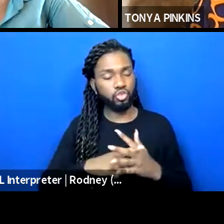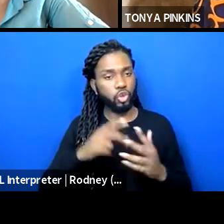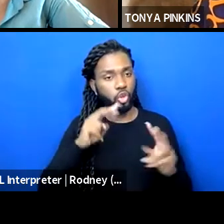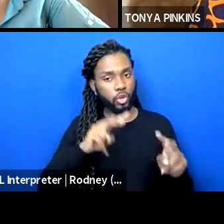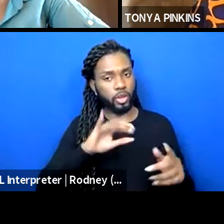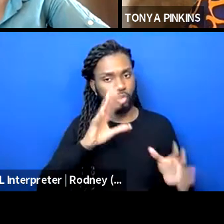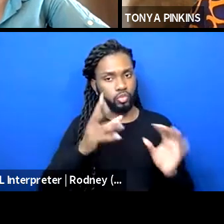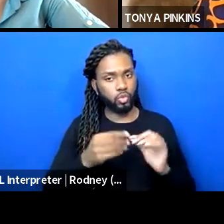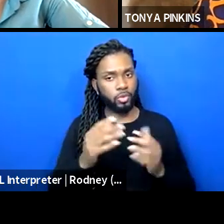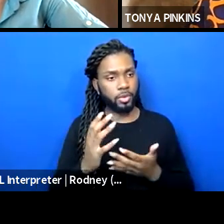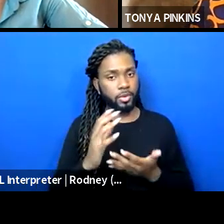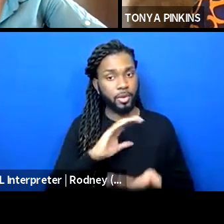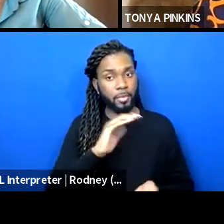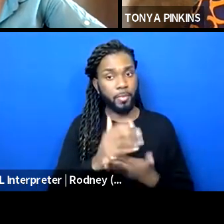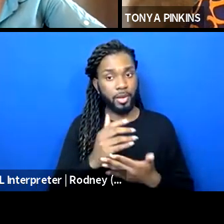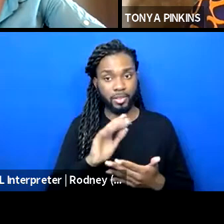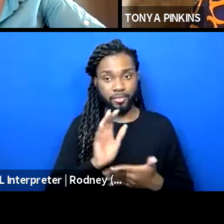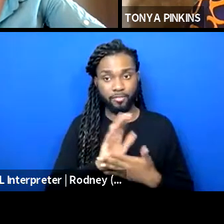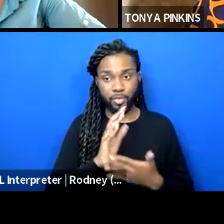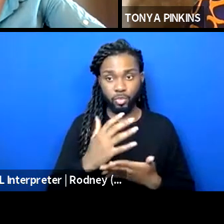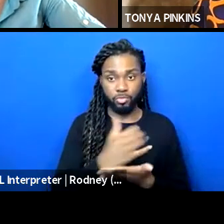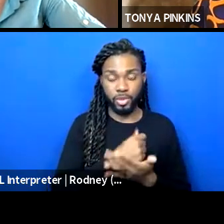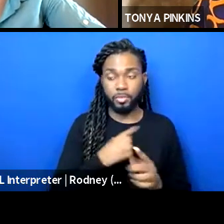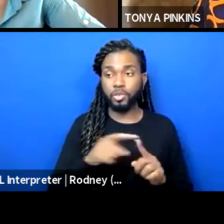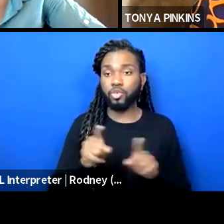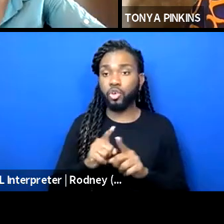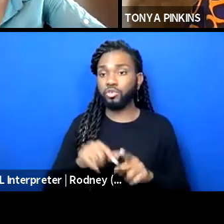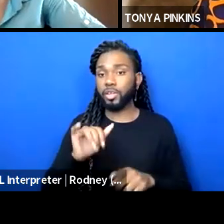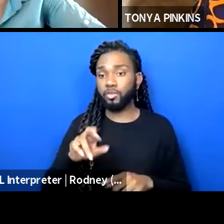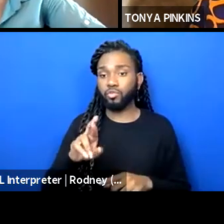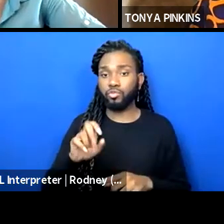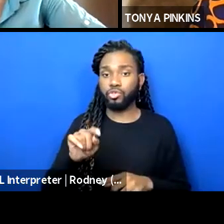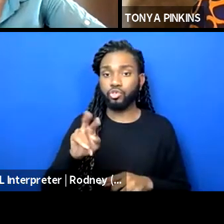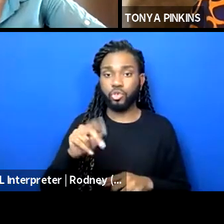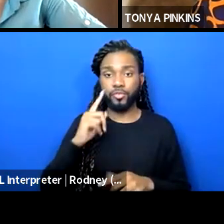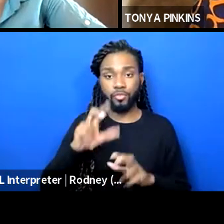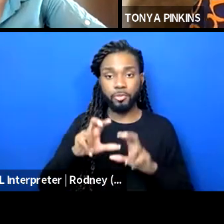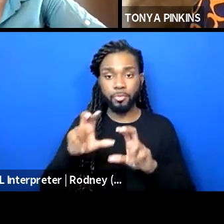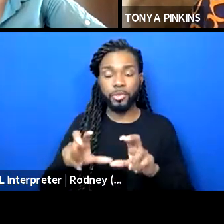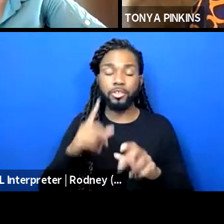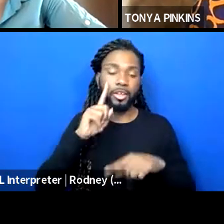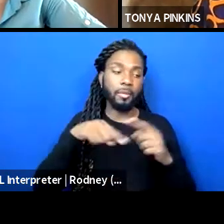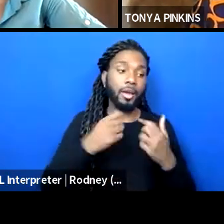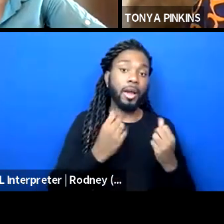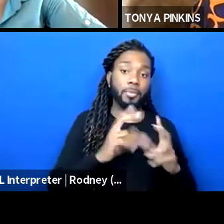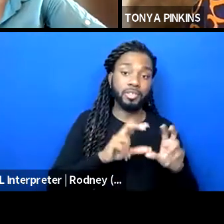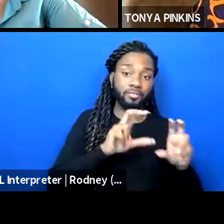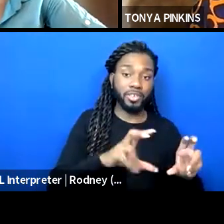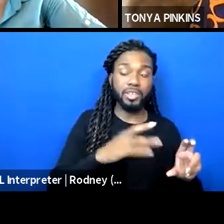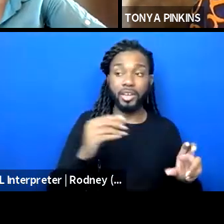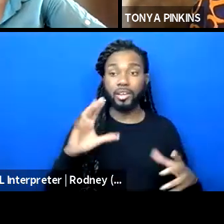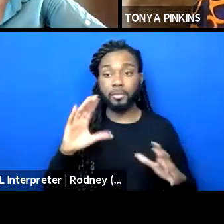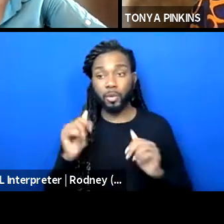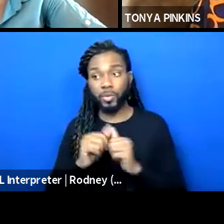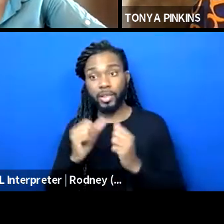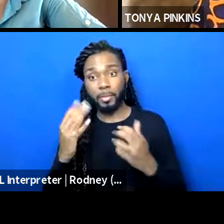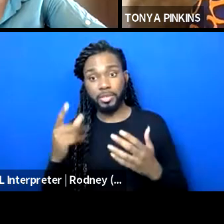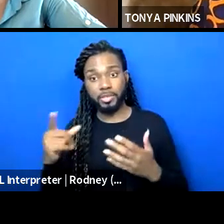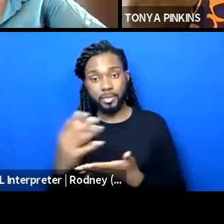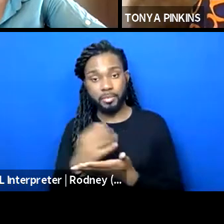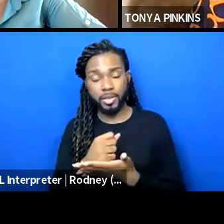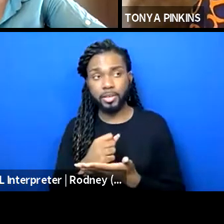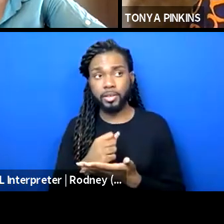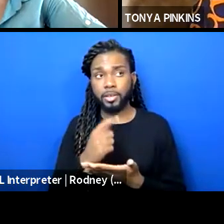amounts that a film makes, but you look at the return on investment. So how much was invested and compare it to how much they made,